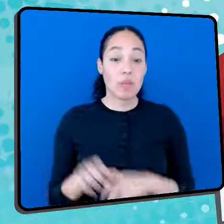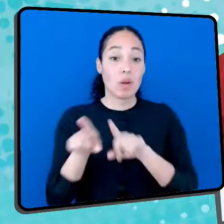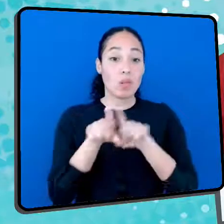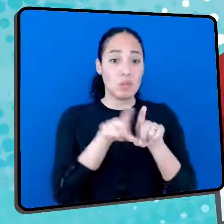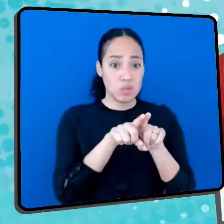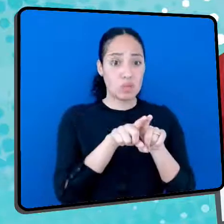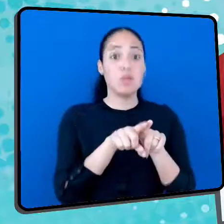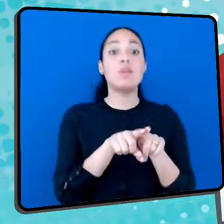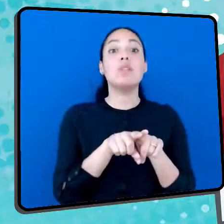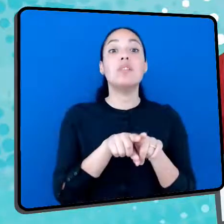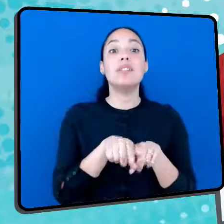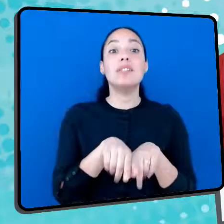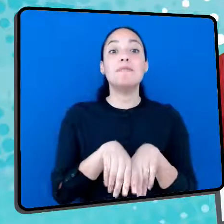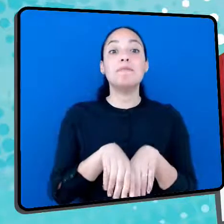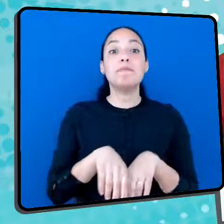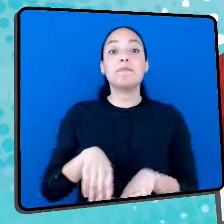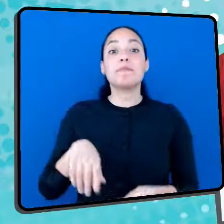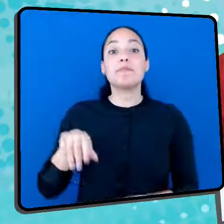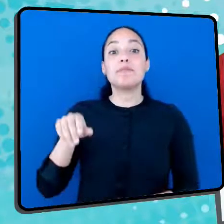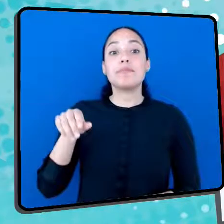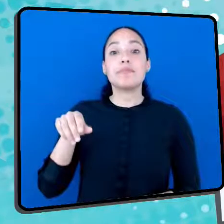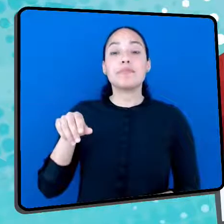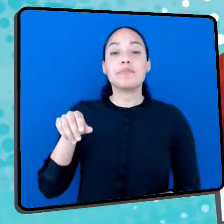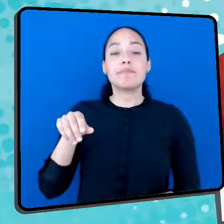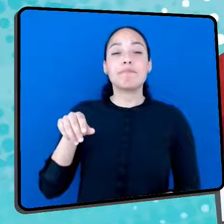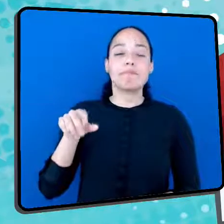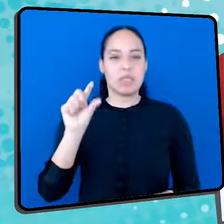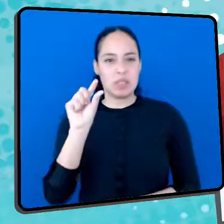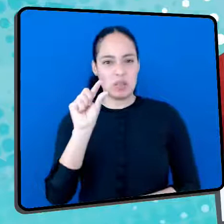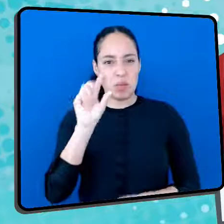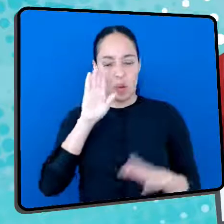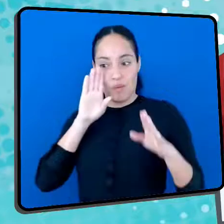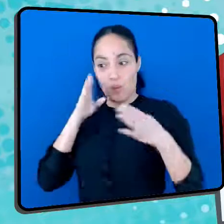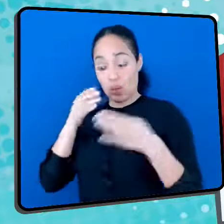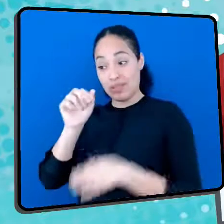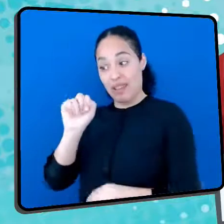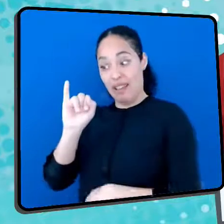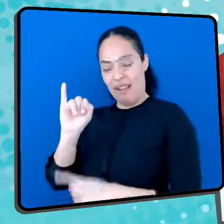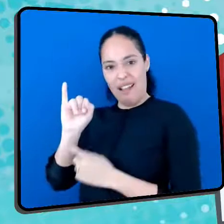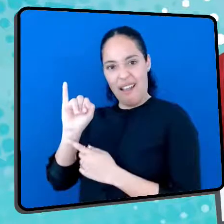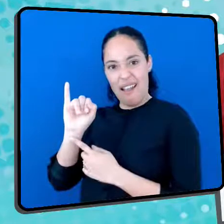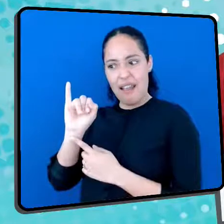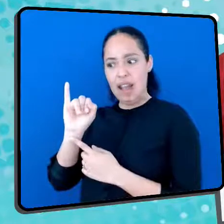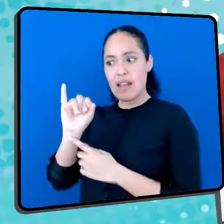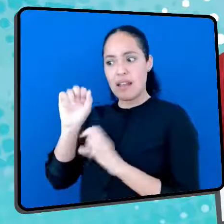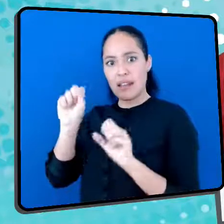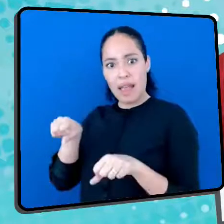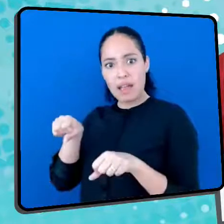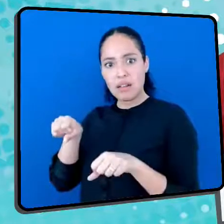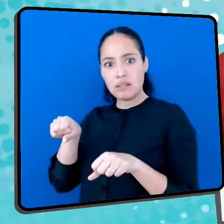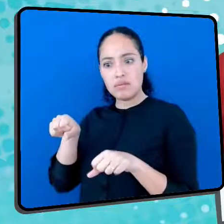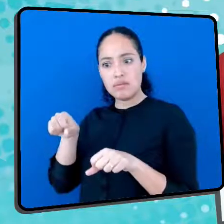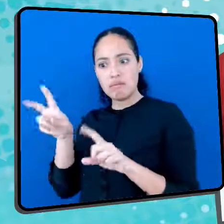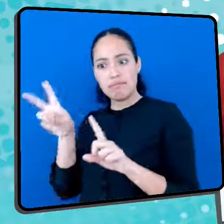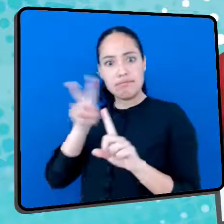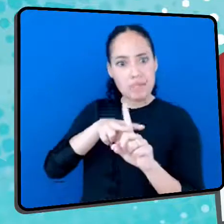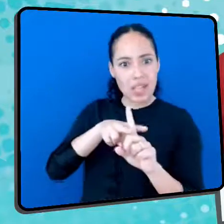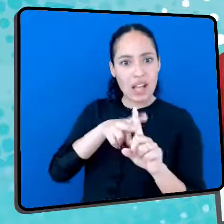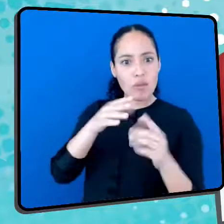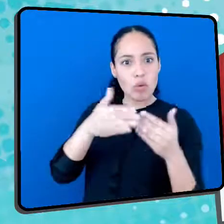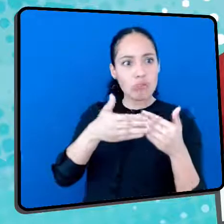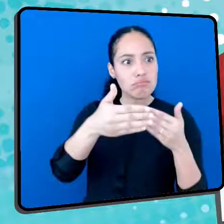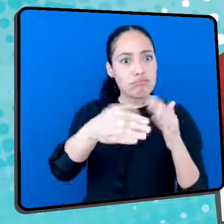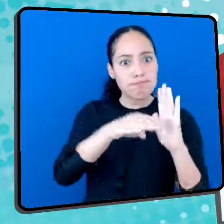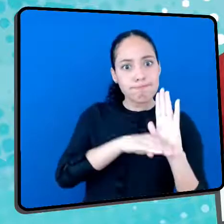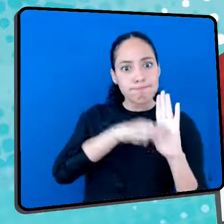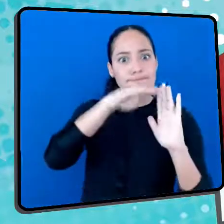of how AI could be used for good, and that focus is like fading away sometimes